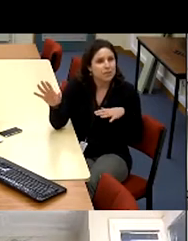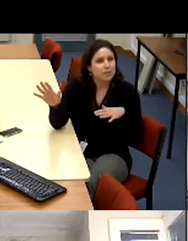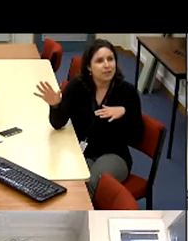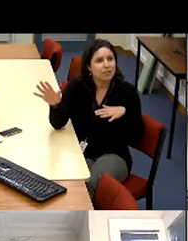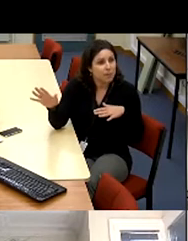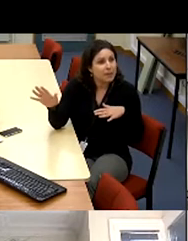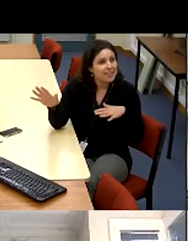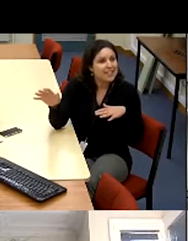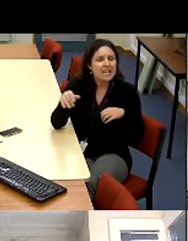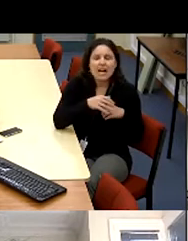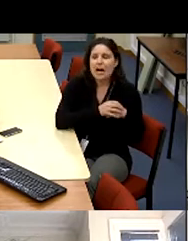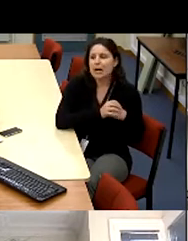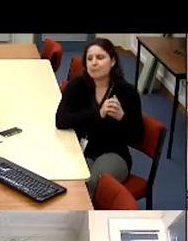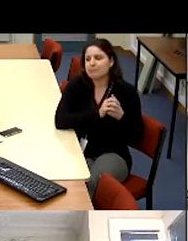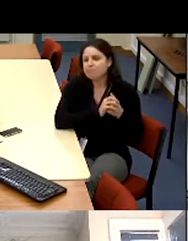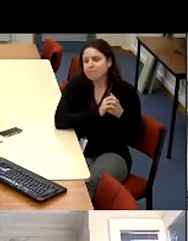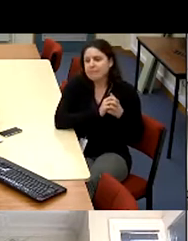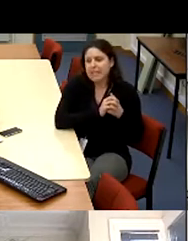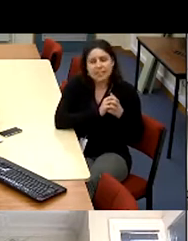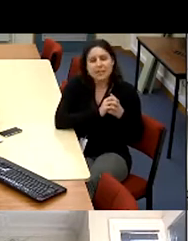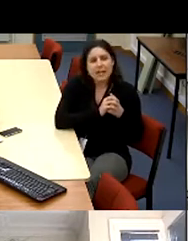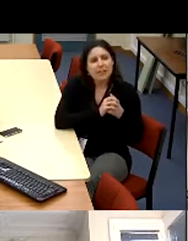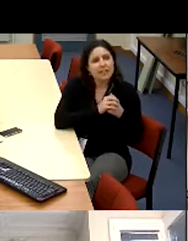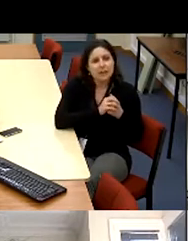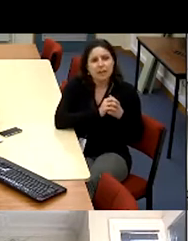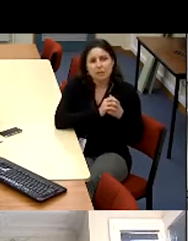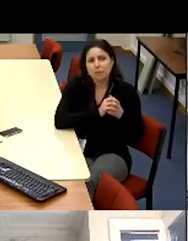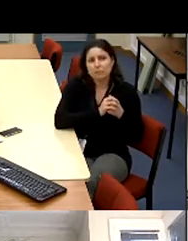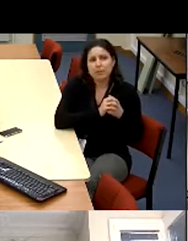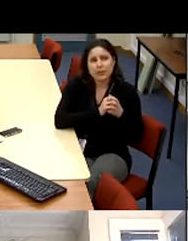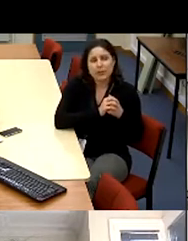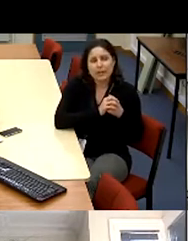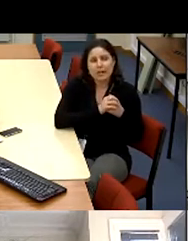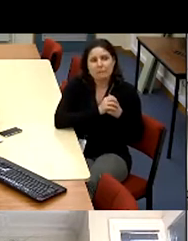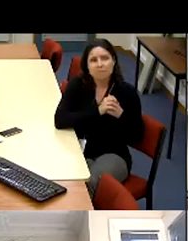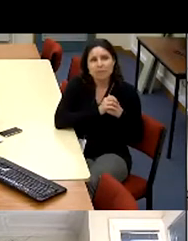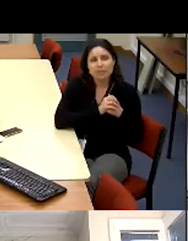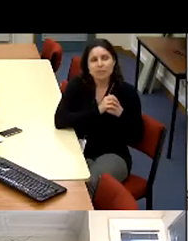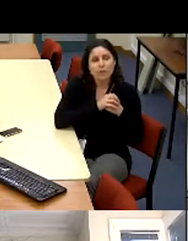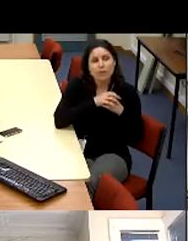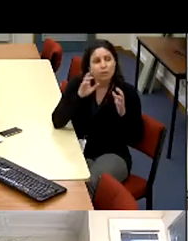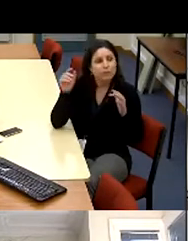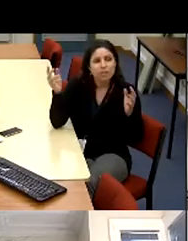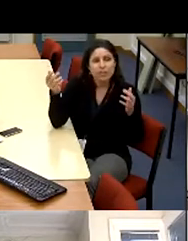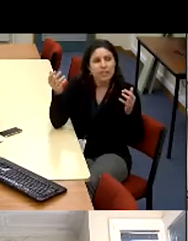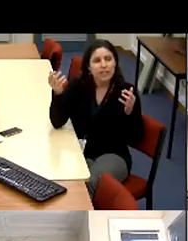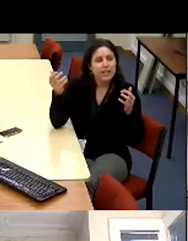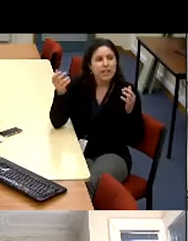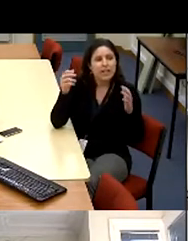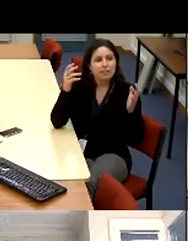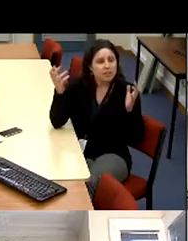to for certain topics. And so, yeah, that is part of the problem too. You know, the word